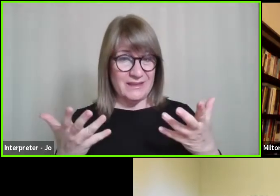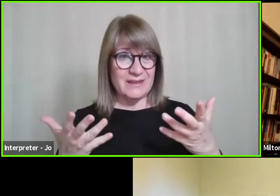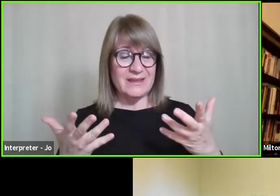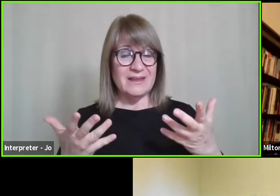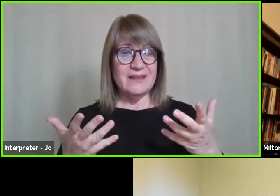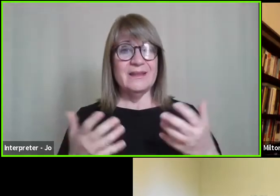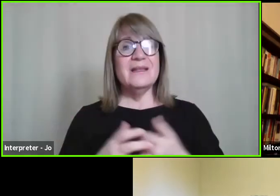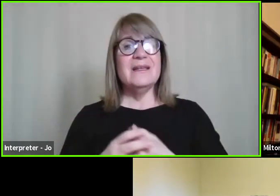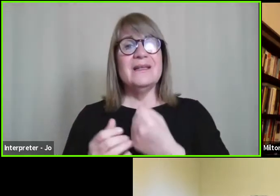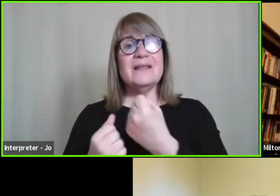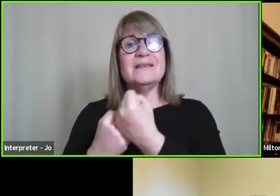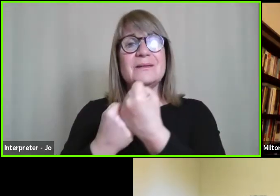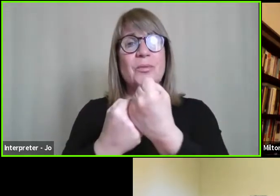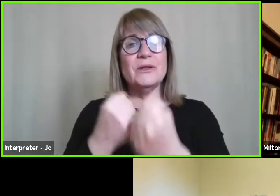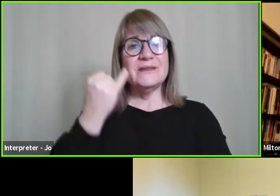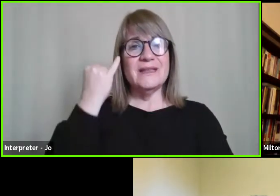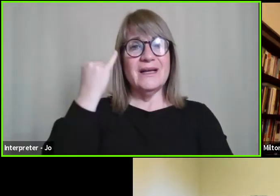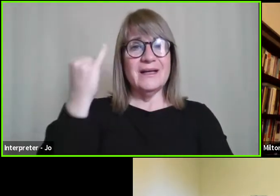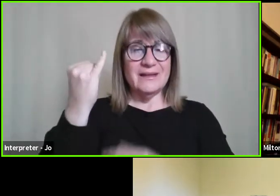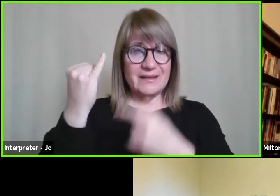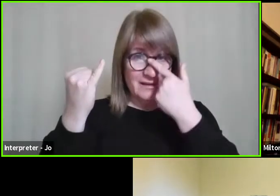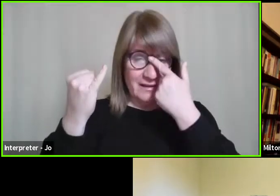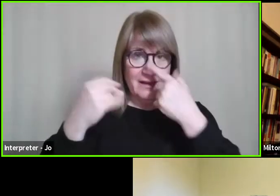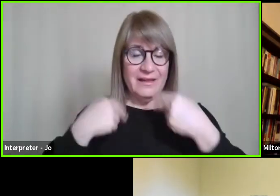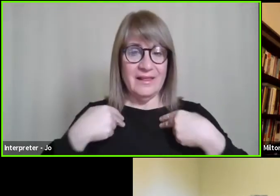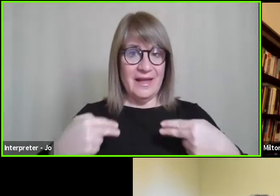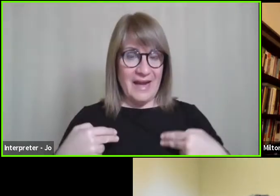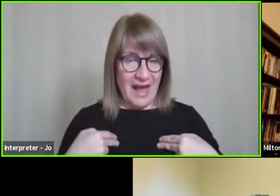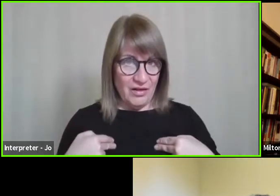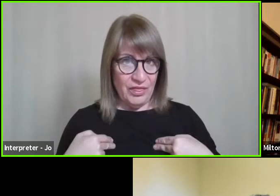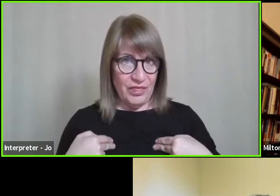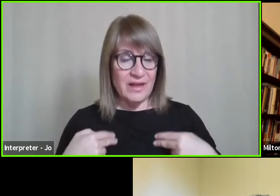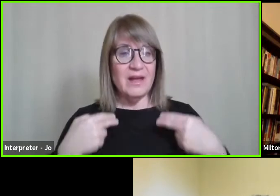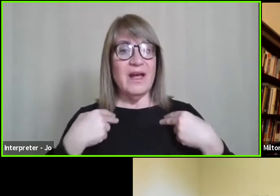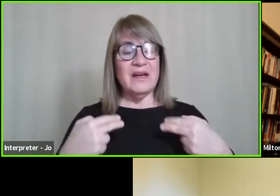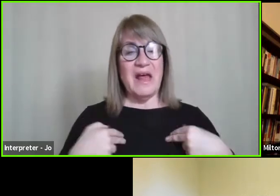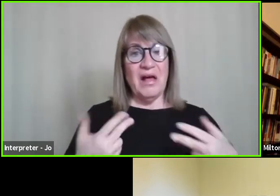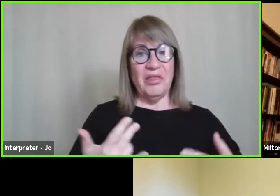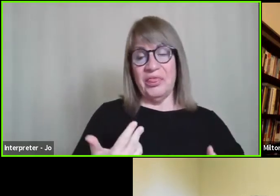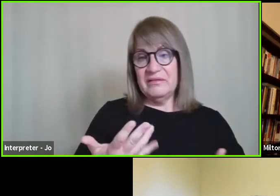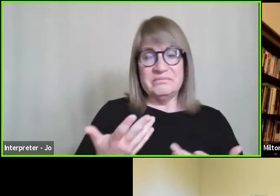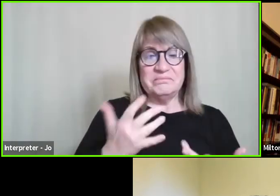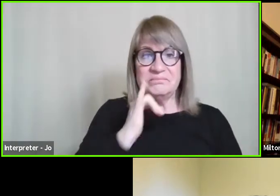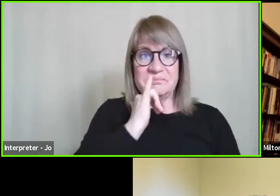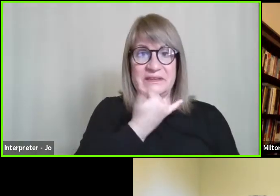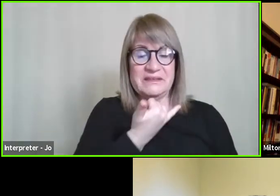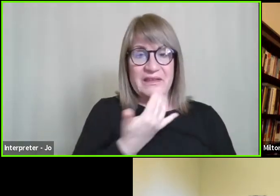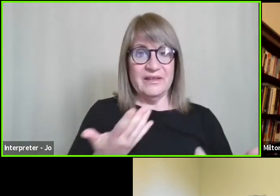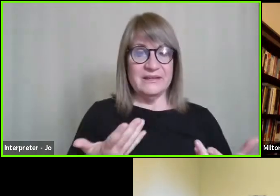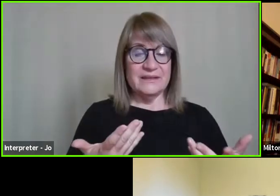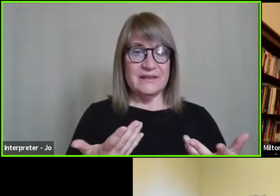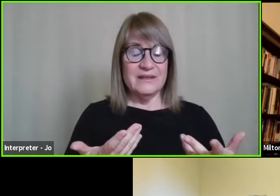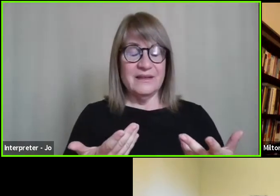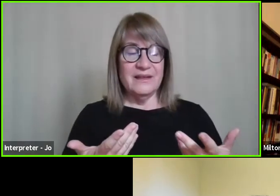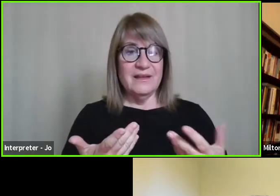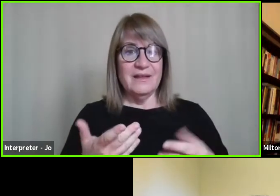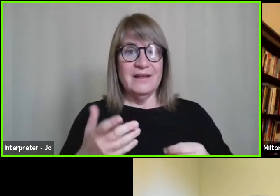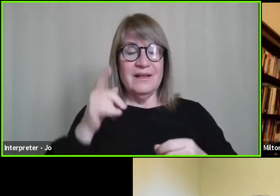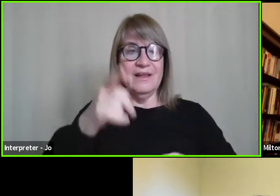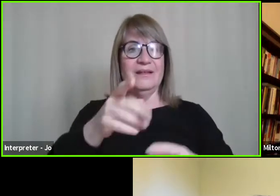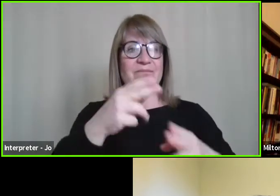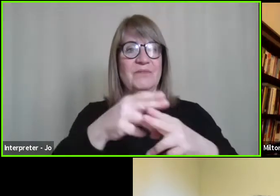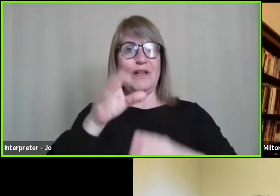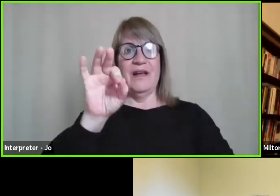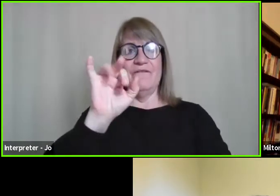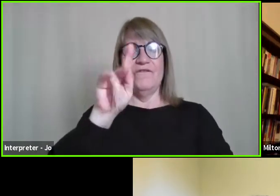idea that health and health disparities are a function of individual traits rather than social political and environmental